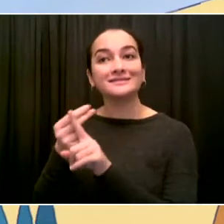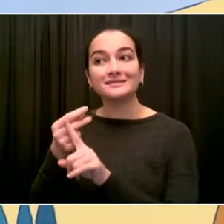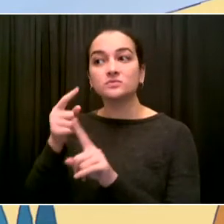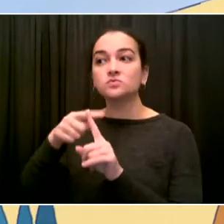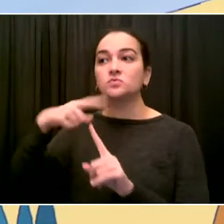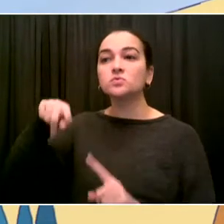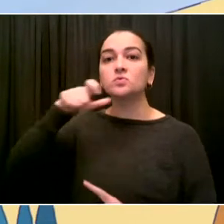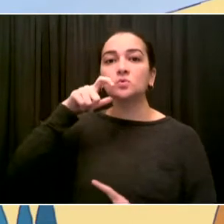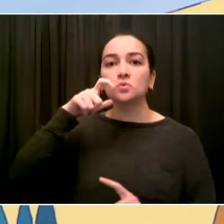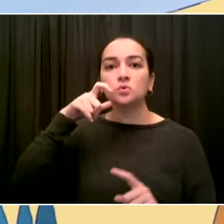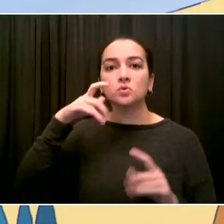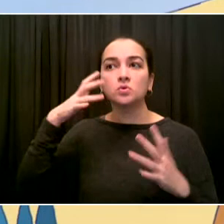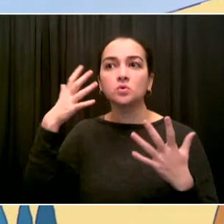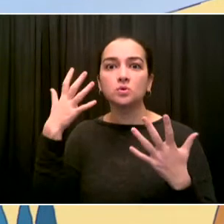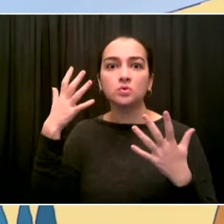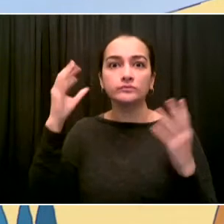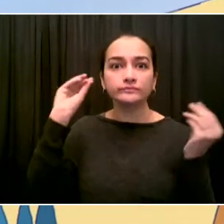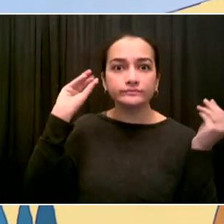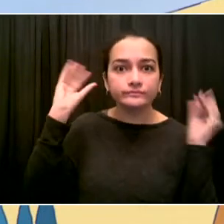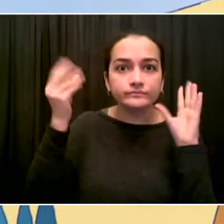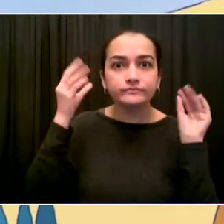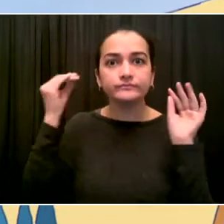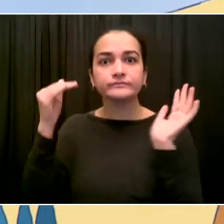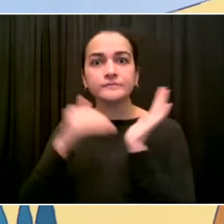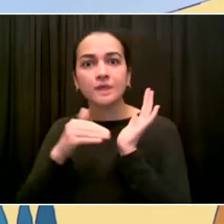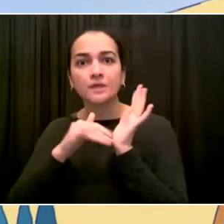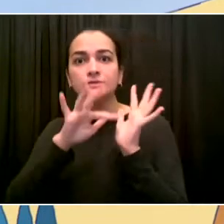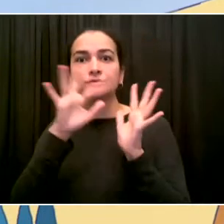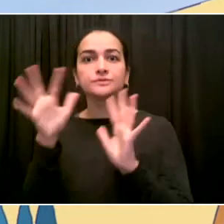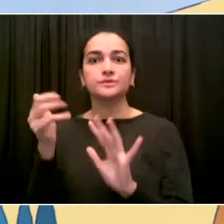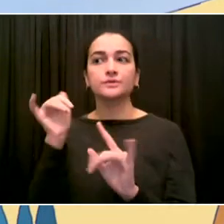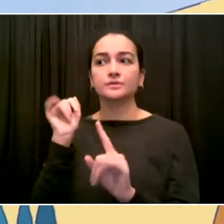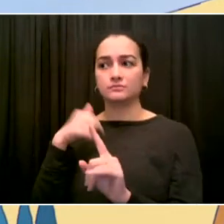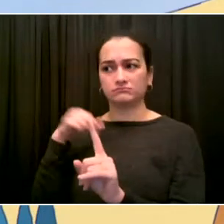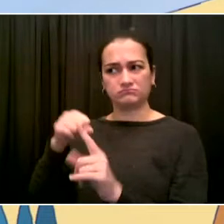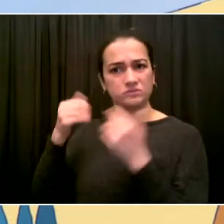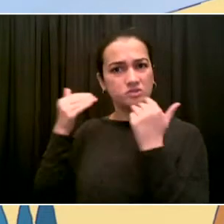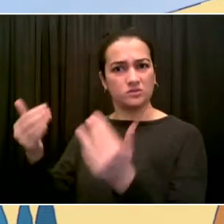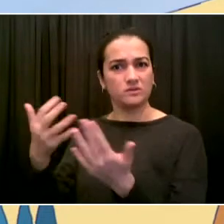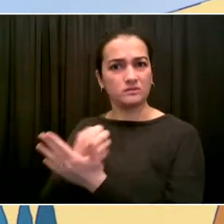way. We're going to go back to Elizabeth for her second question.